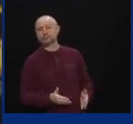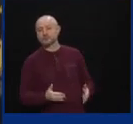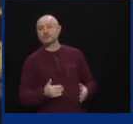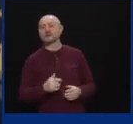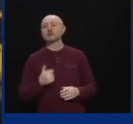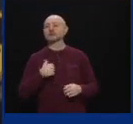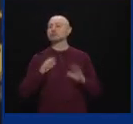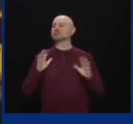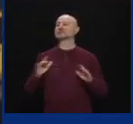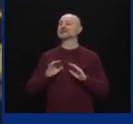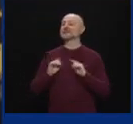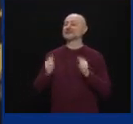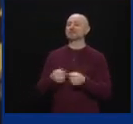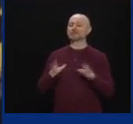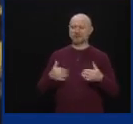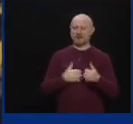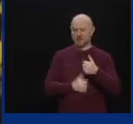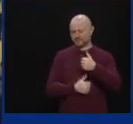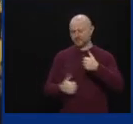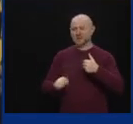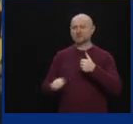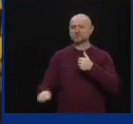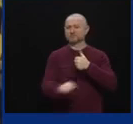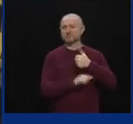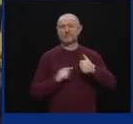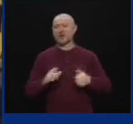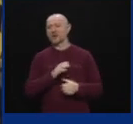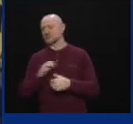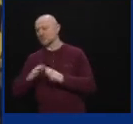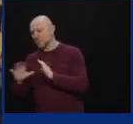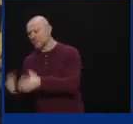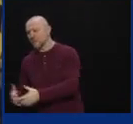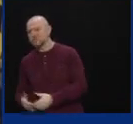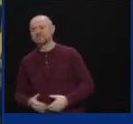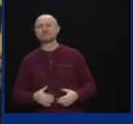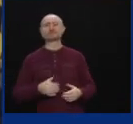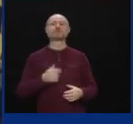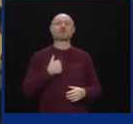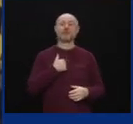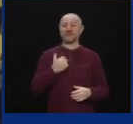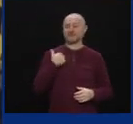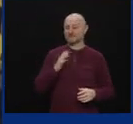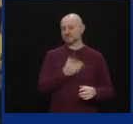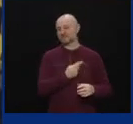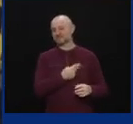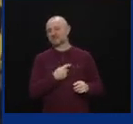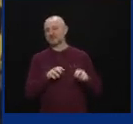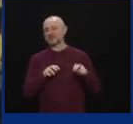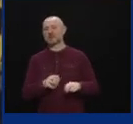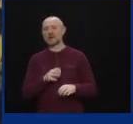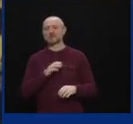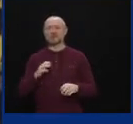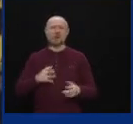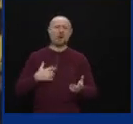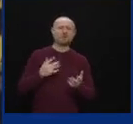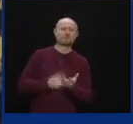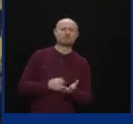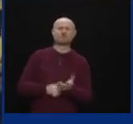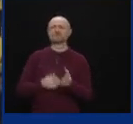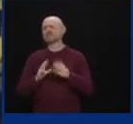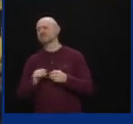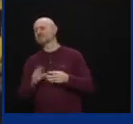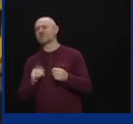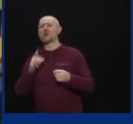team here with our congressmen. We used to sit together in Congress and lament what it was like to be in the minority. Never want to be there